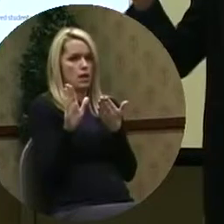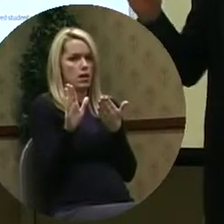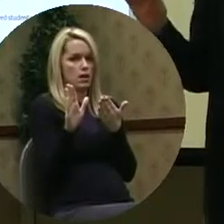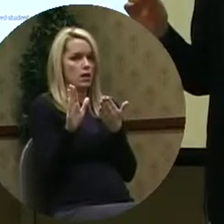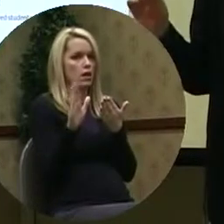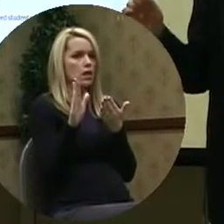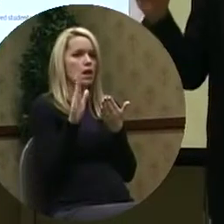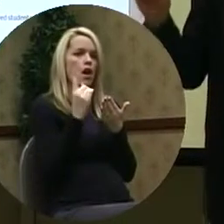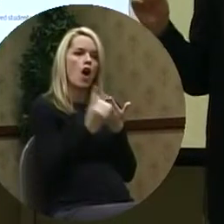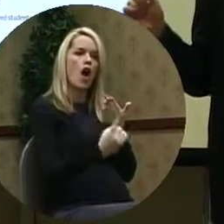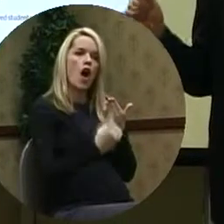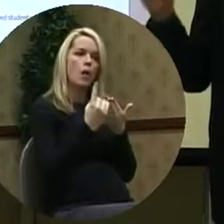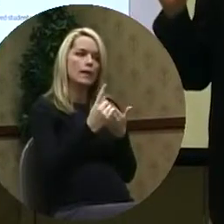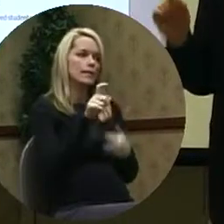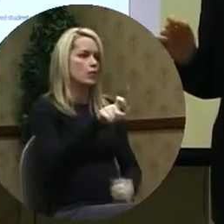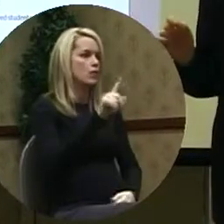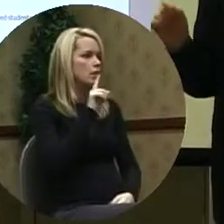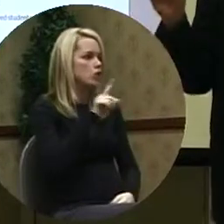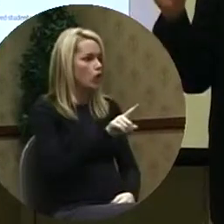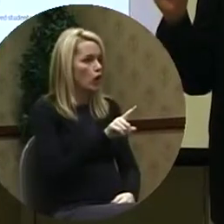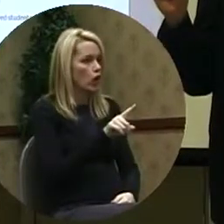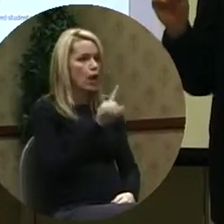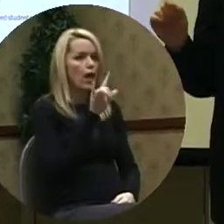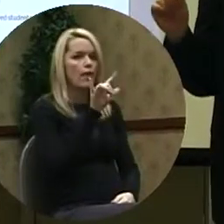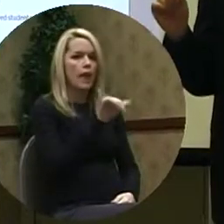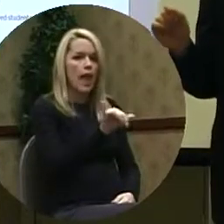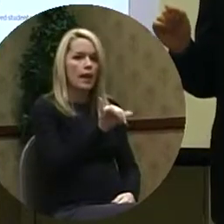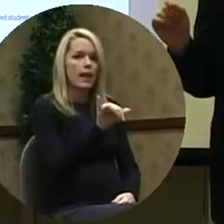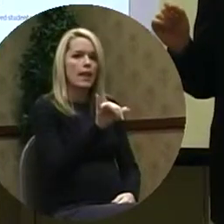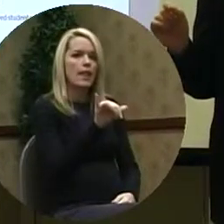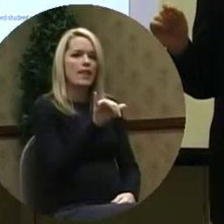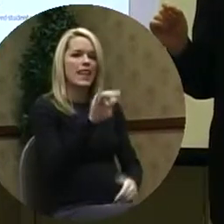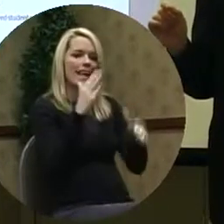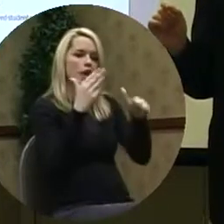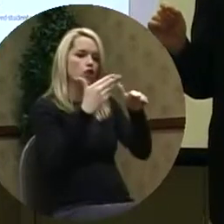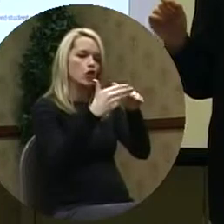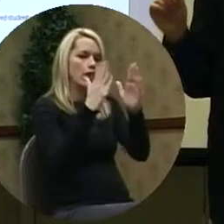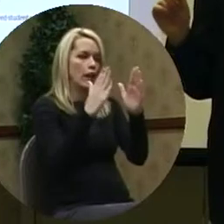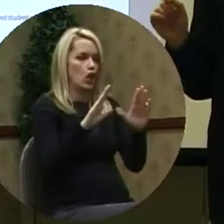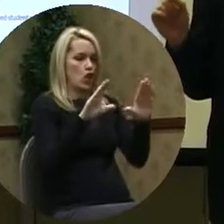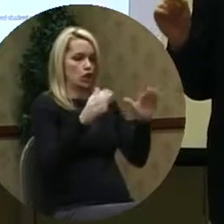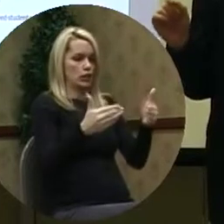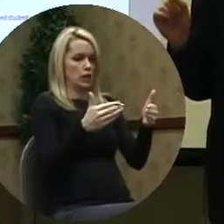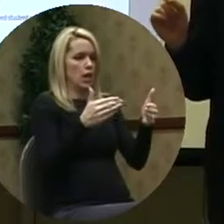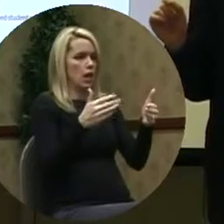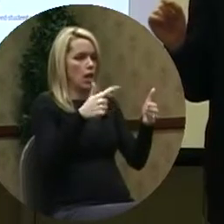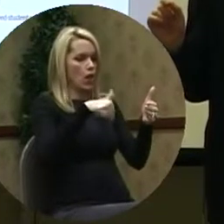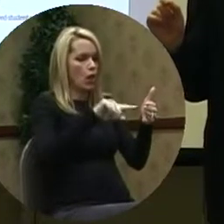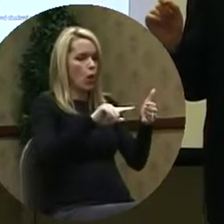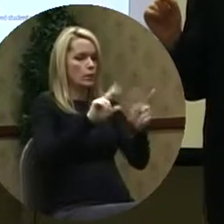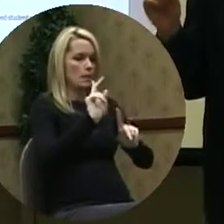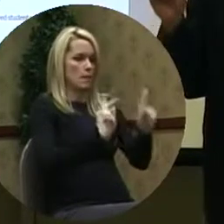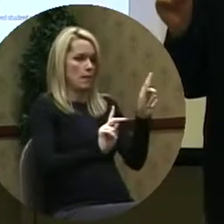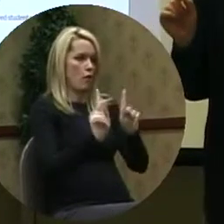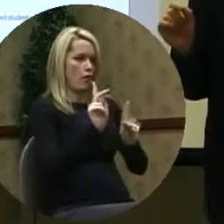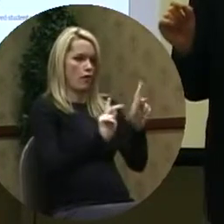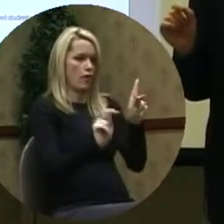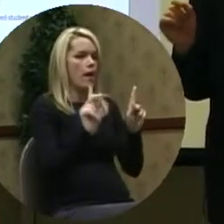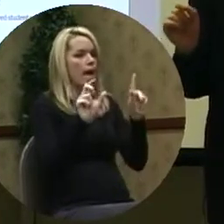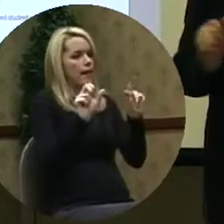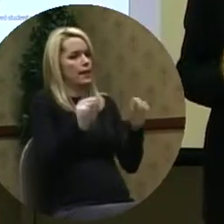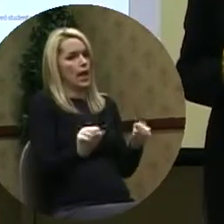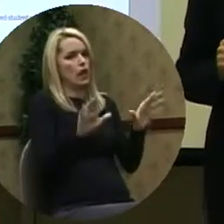you always have to make sure, and we'll come back to this, you always have to make sure that the interveners or the interventionists can